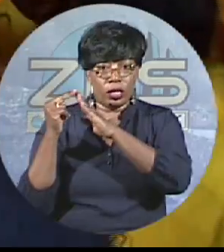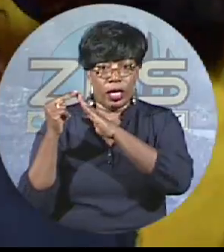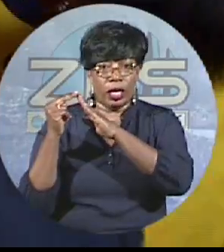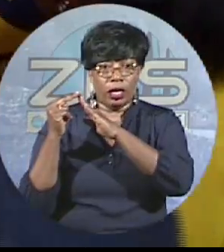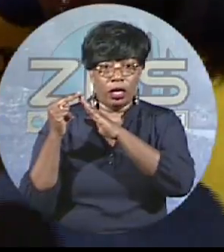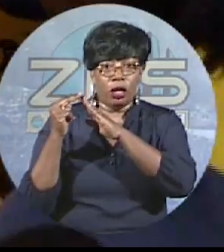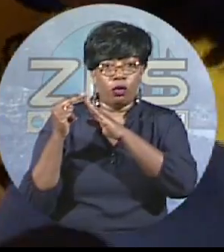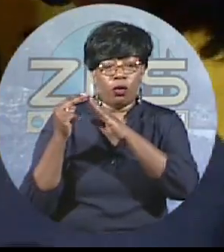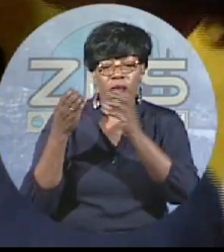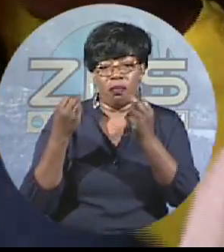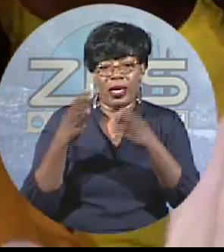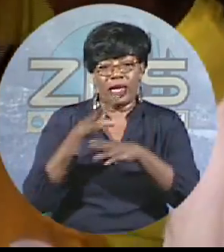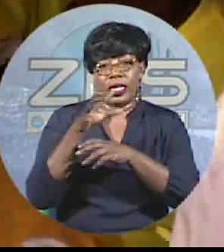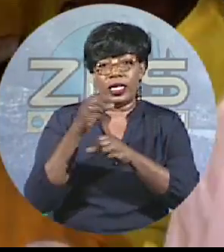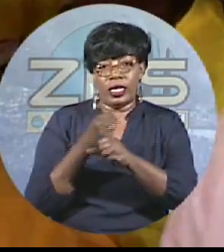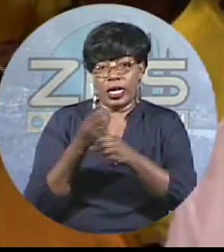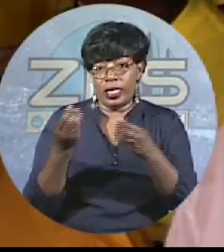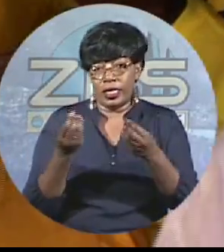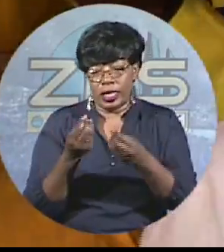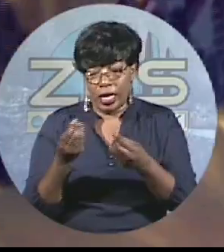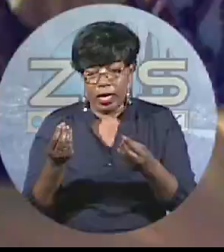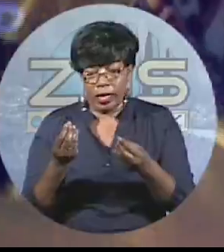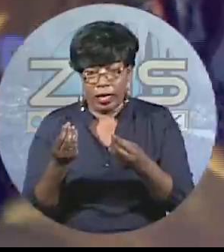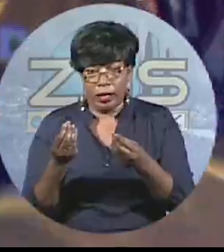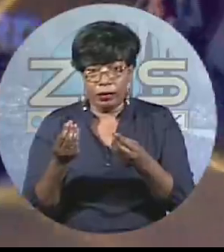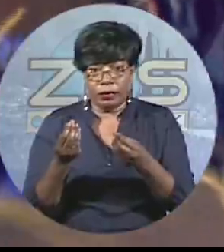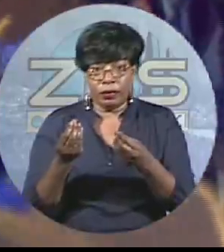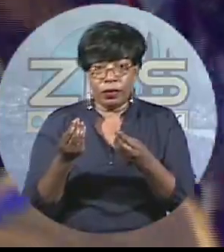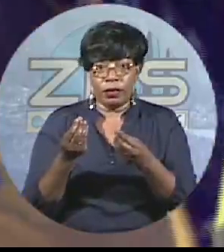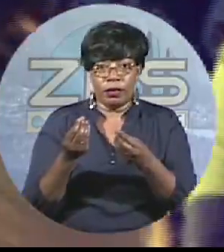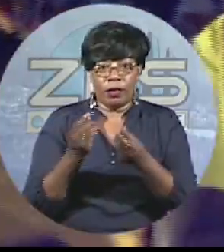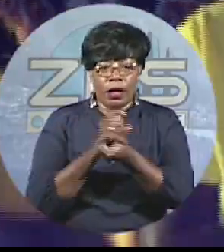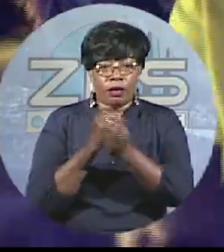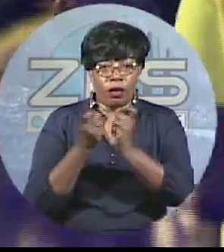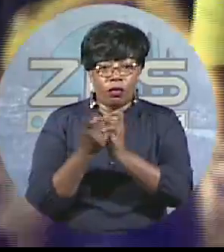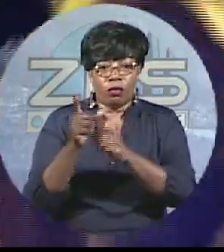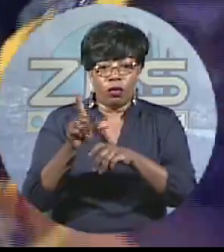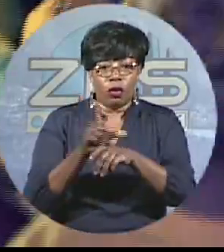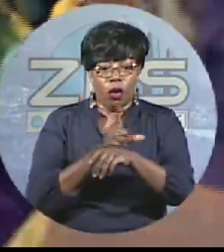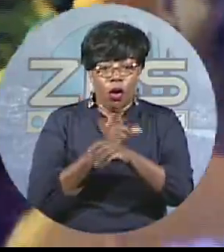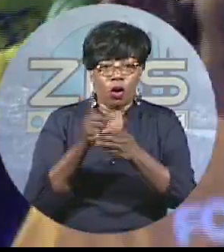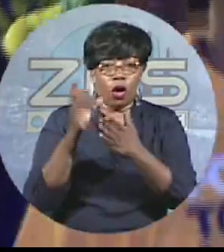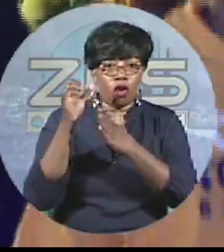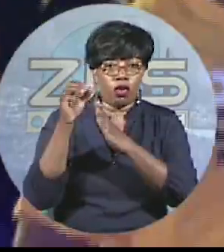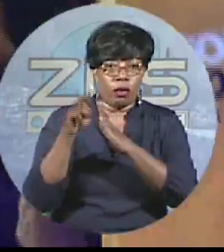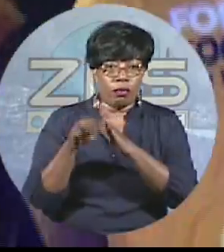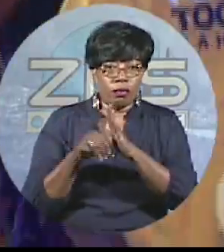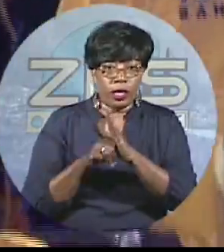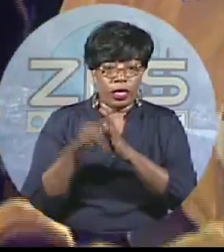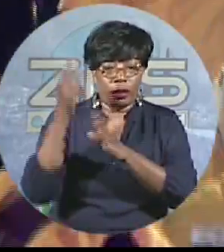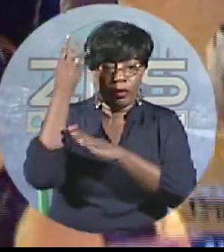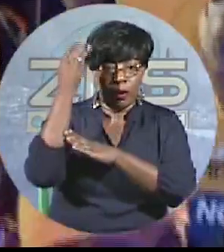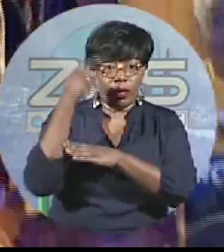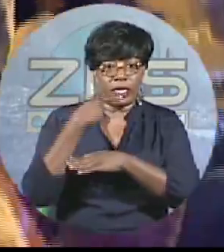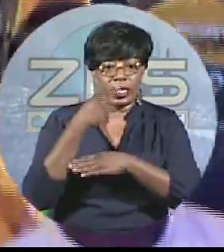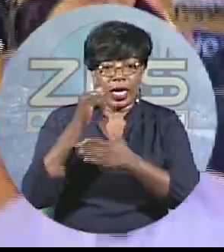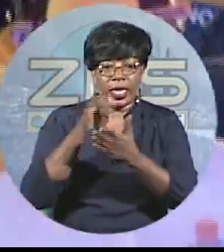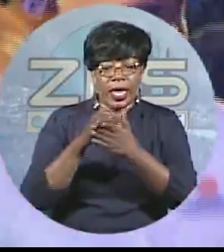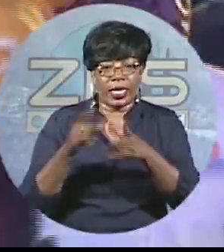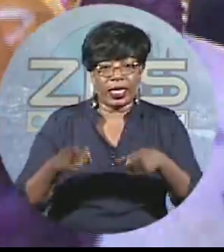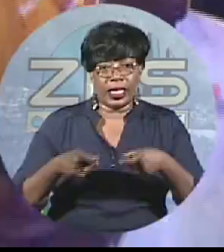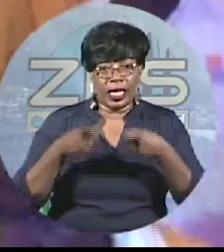doldrums for years. But restoring room offerings and altering long-standing agreements, the Prime Minister says, provides